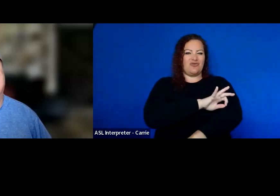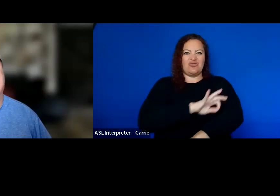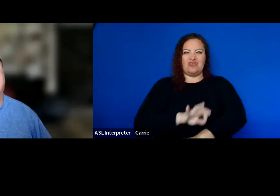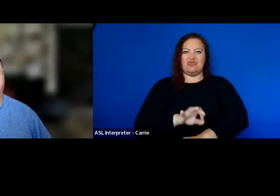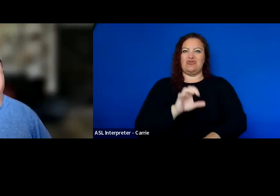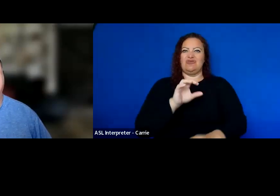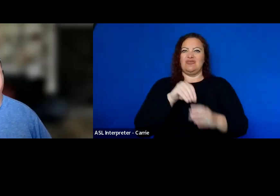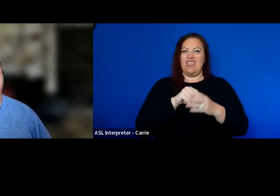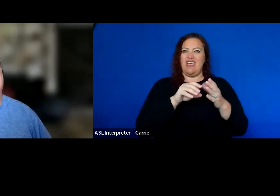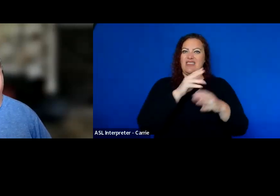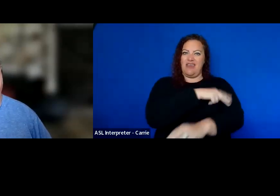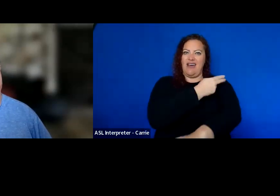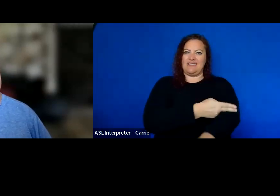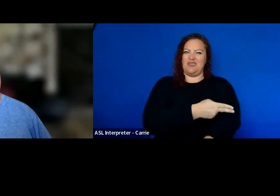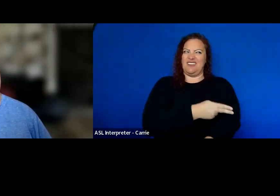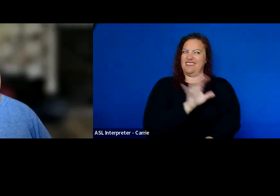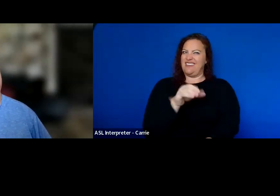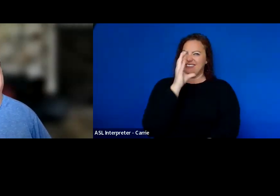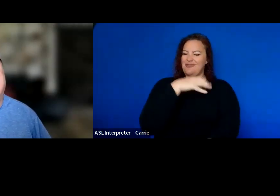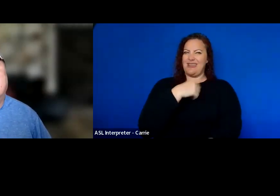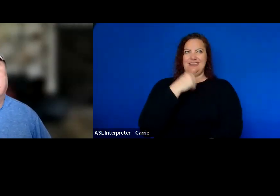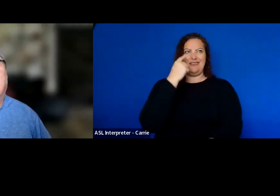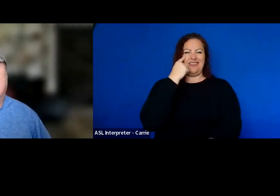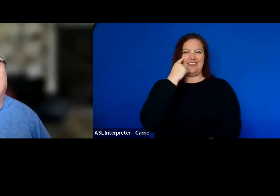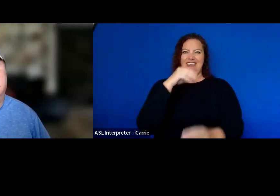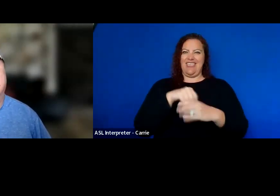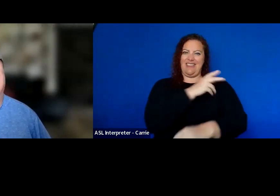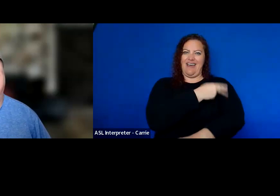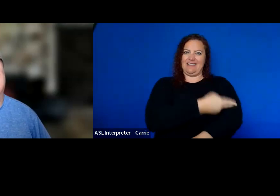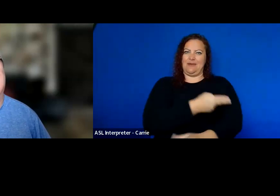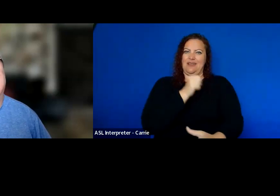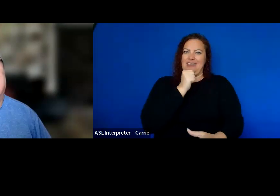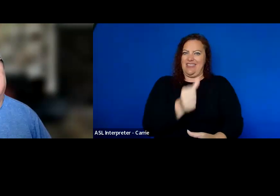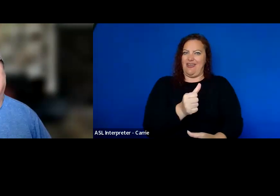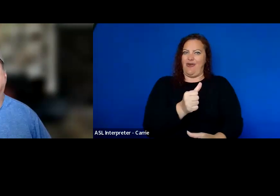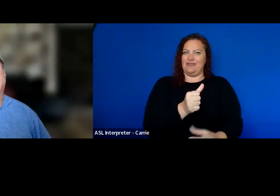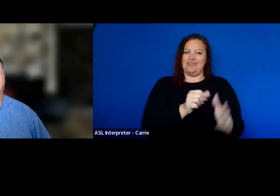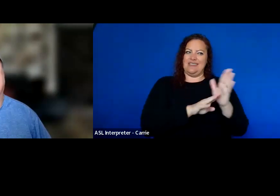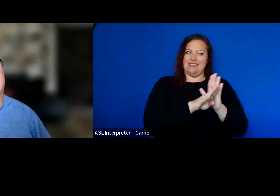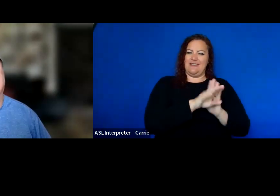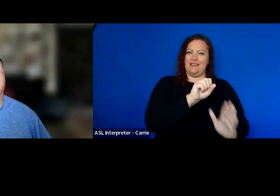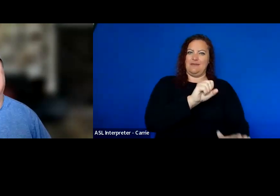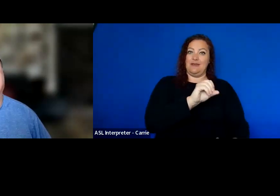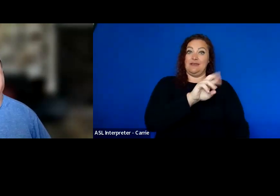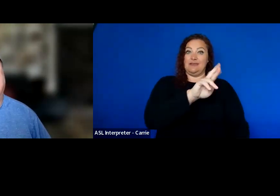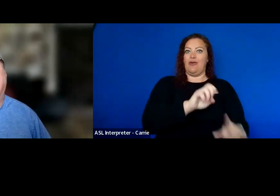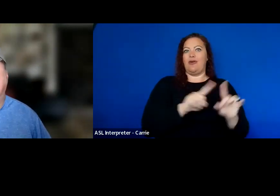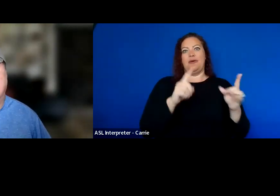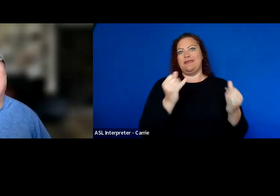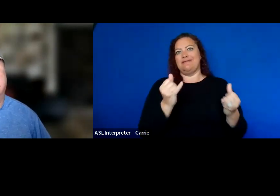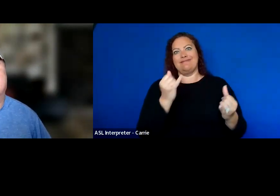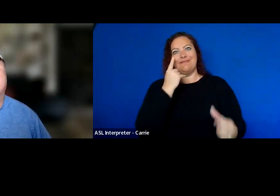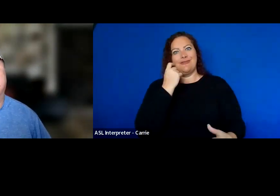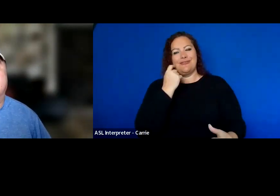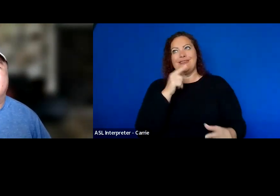strangely, you think that's a place where you don't develop a sore, but that's where you go get sores these days. And I'm